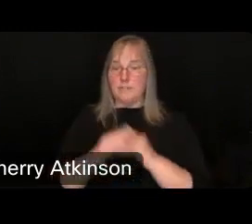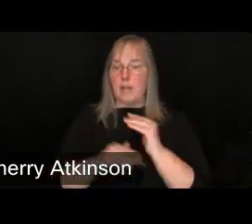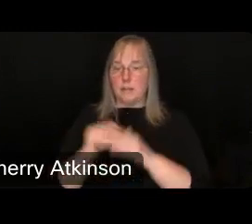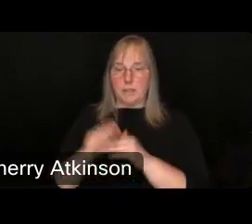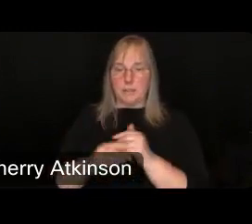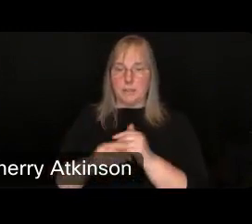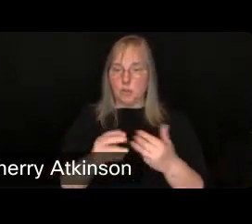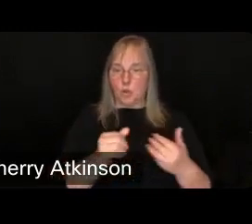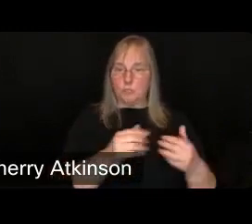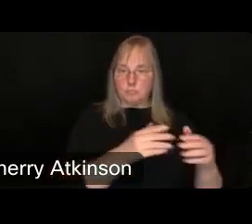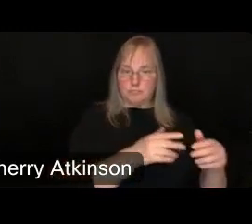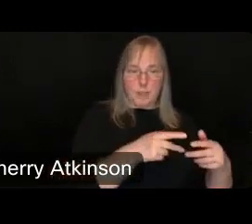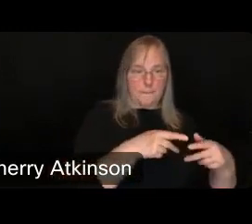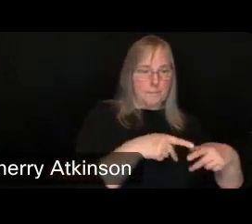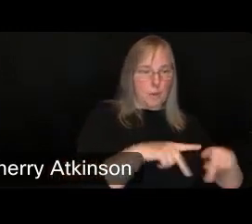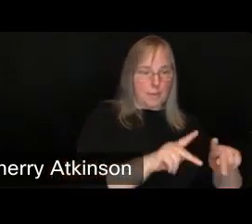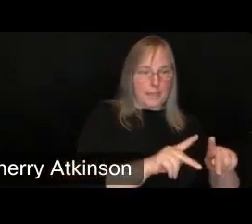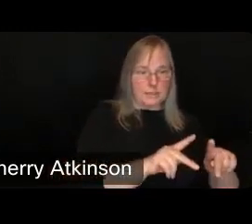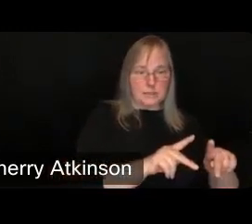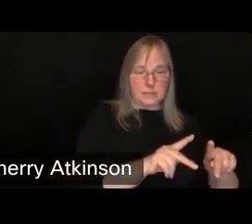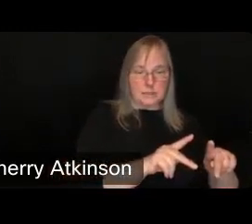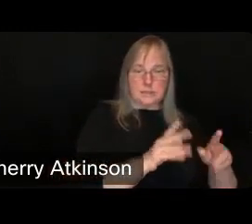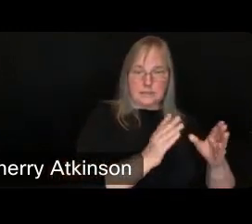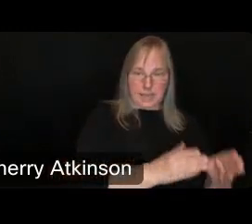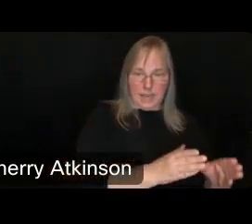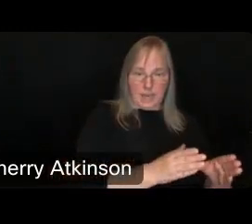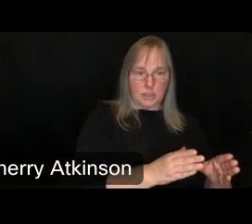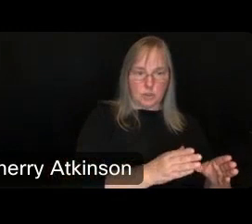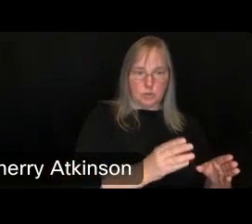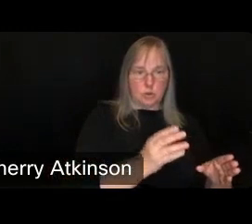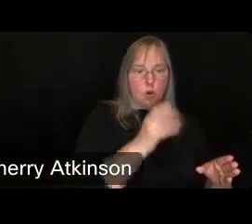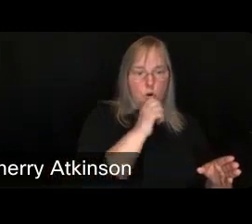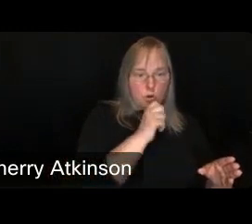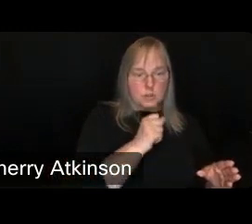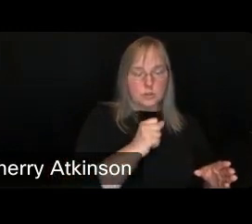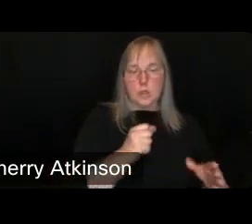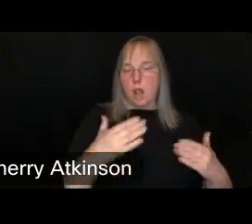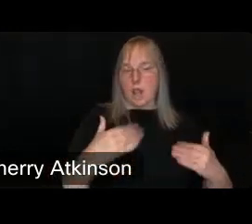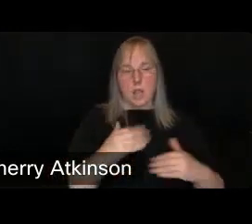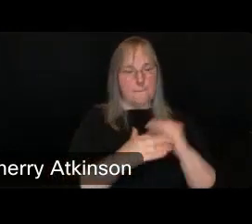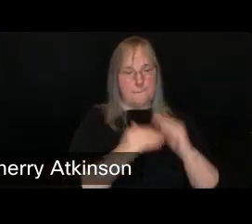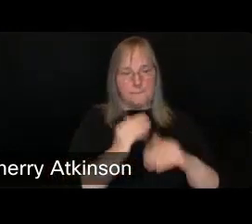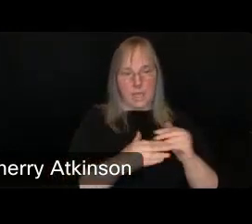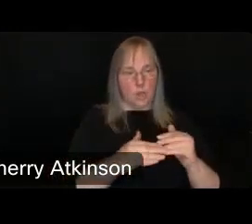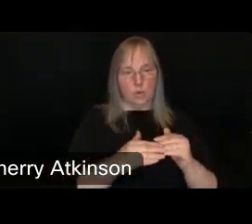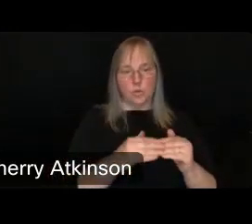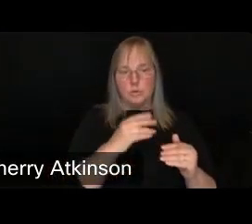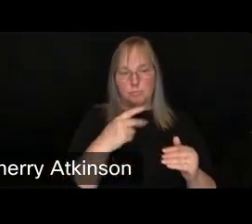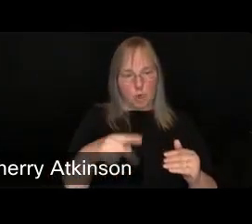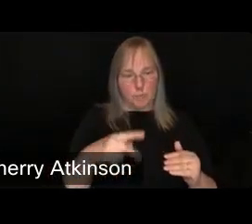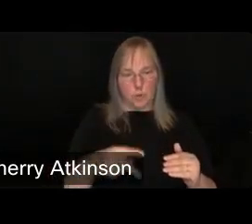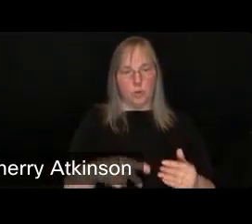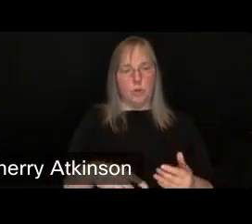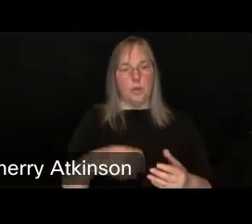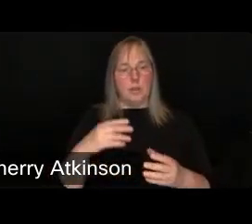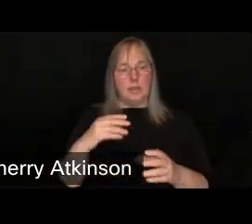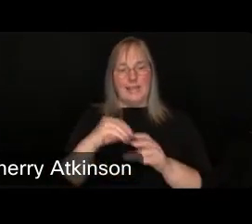permitting type stage, or they're unbuilt and they're in process, or these are not developed at all.